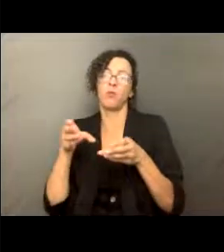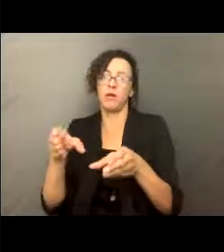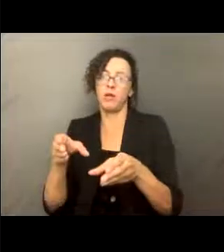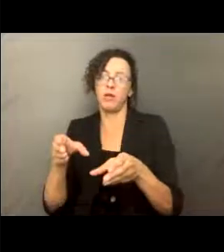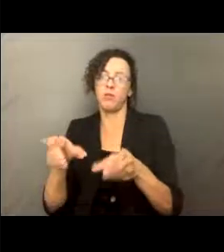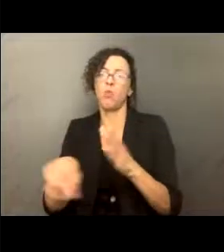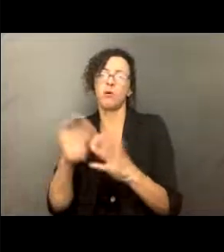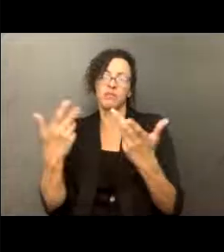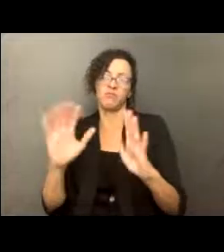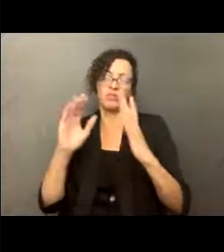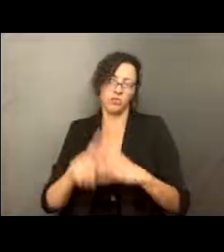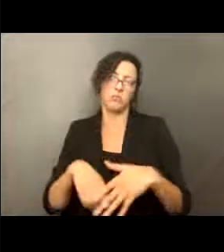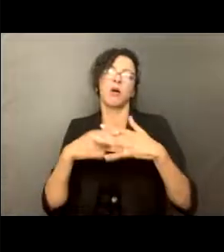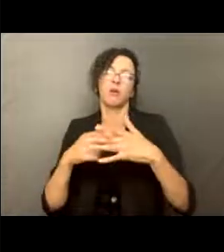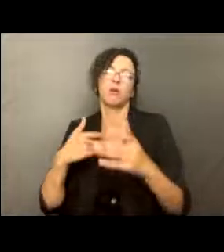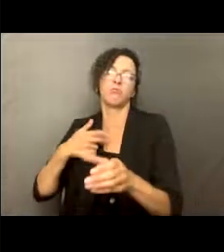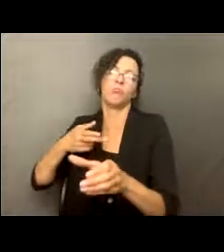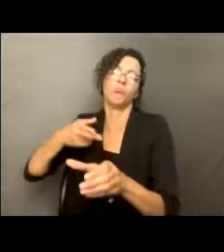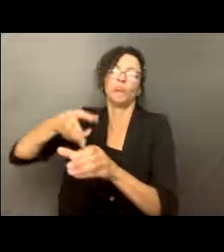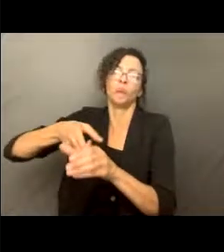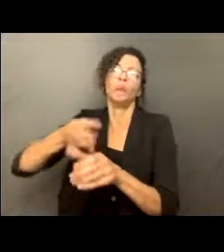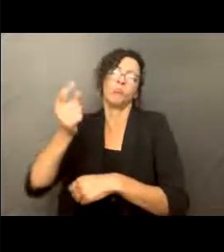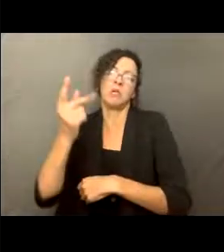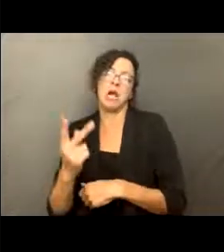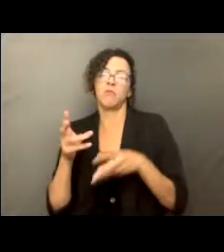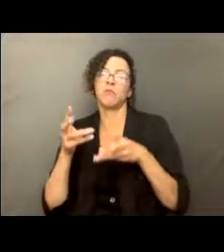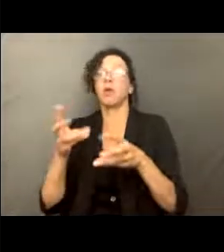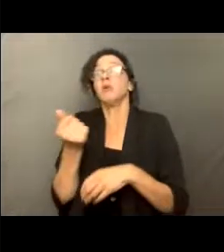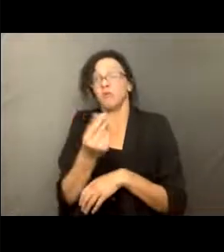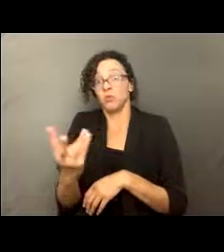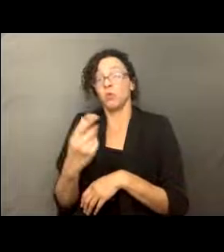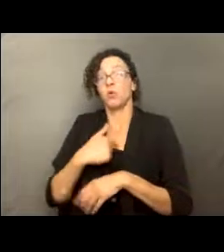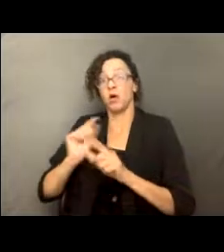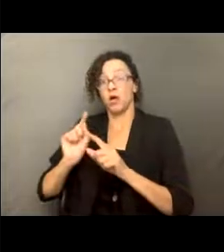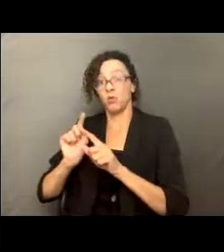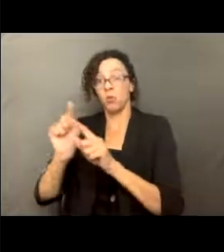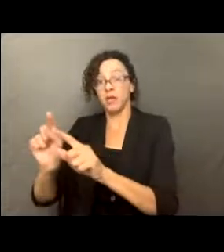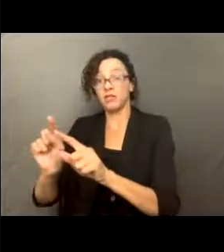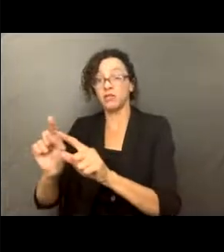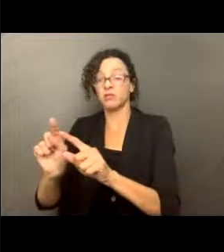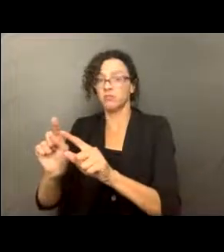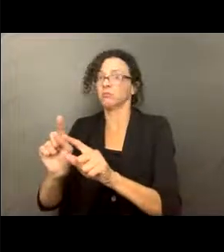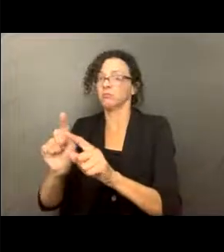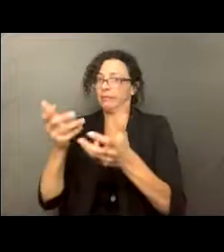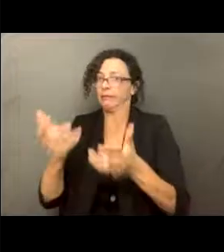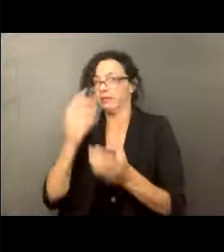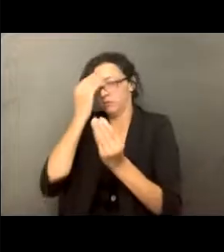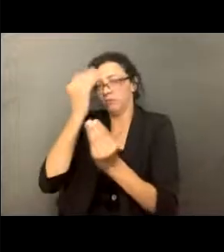underway, but the few that I got to attend were really informational. And something that I wanted to highlight in